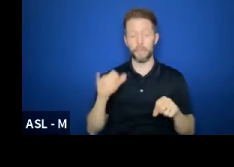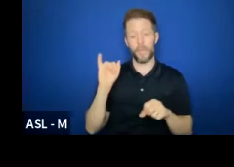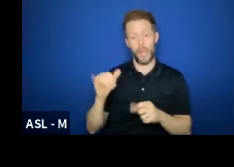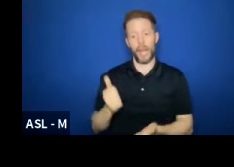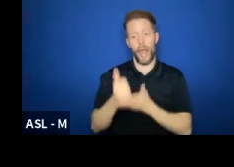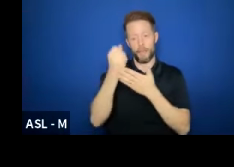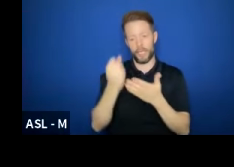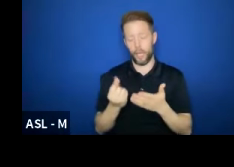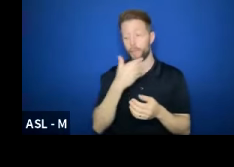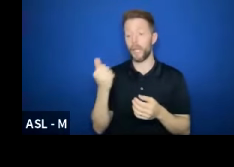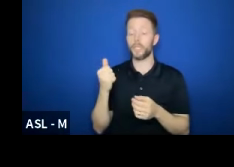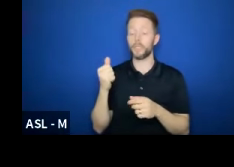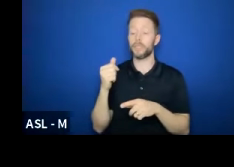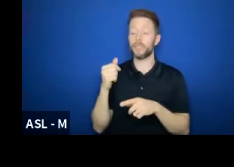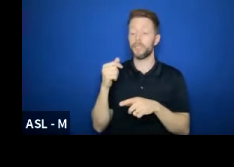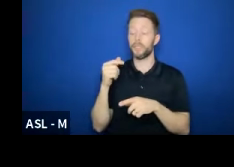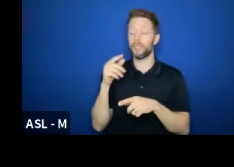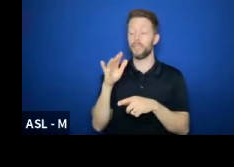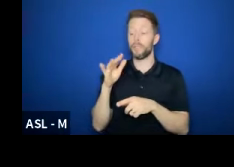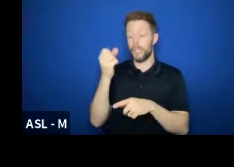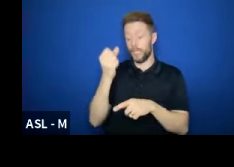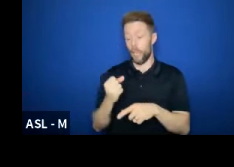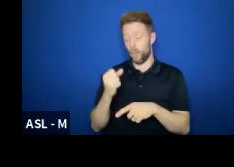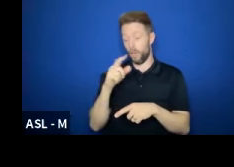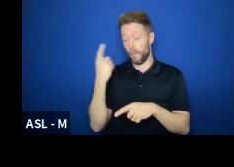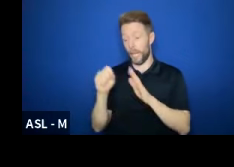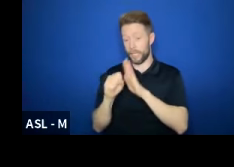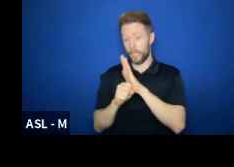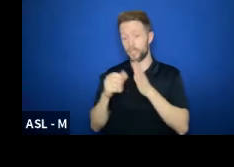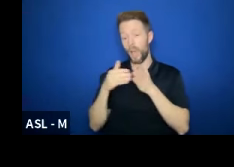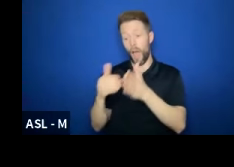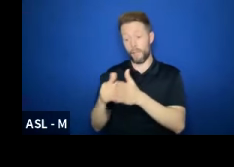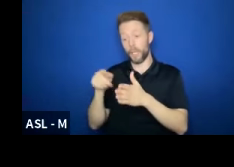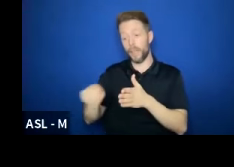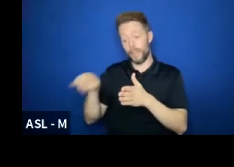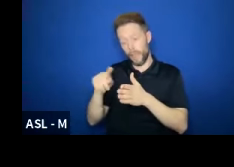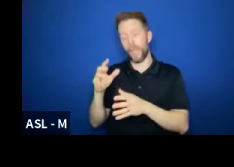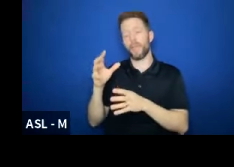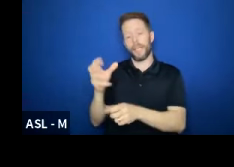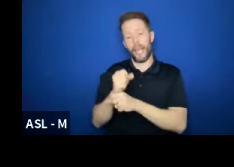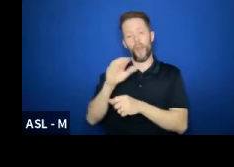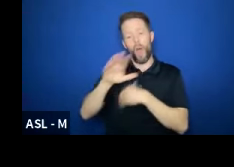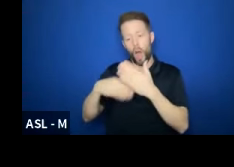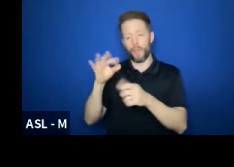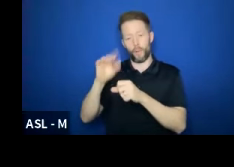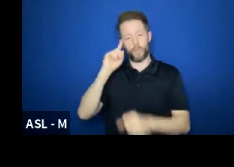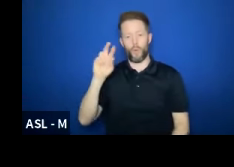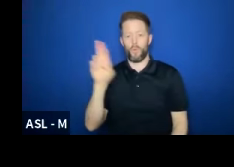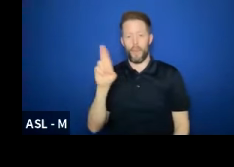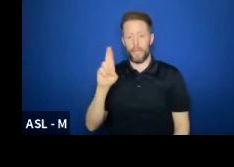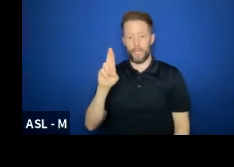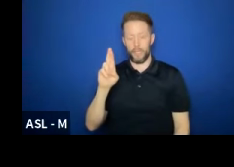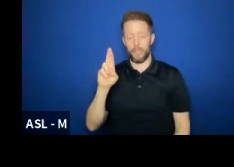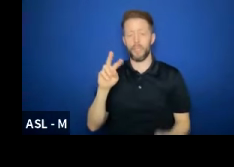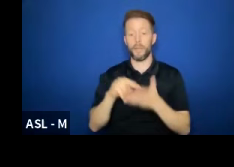But because of winner-take-all, Southern states are often awarded to the Republican candidate. And so again, we see the